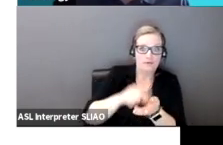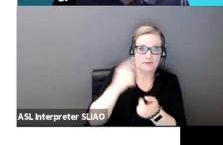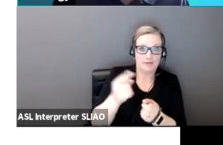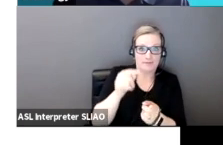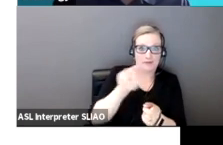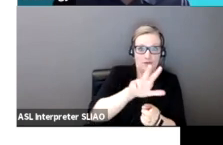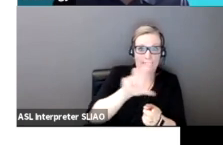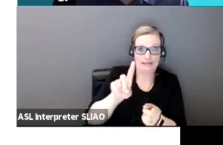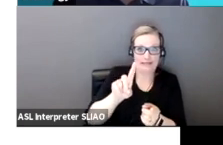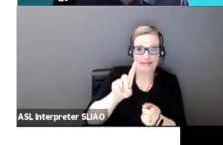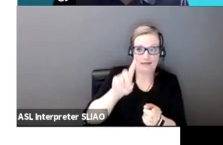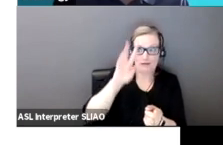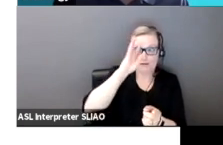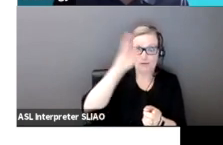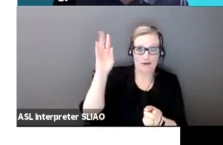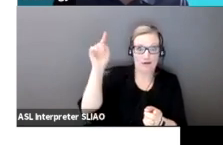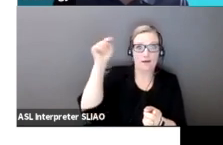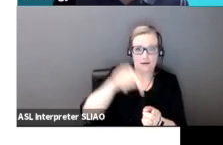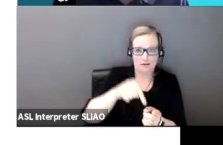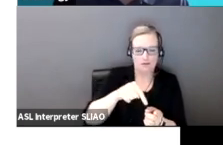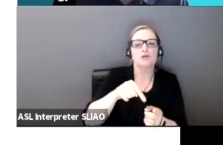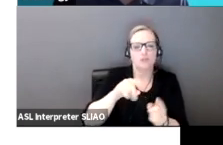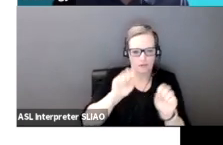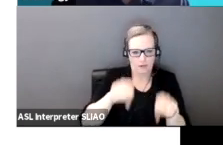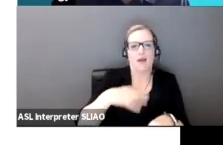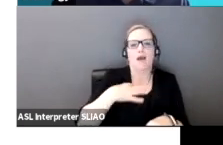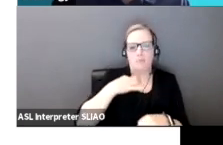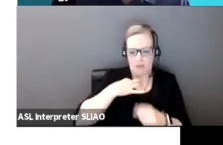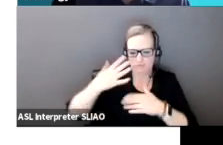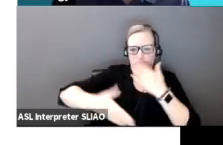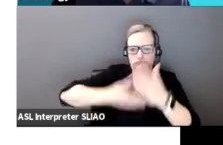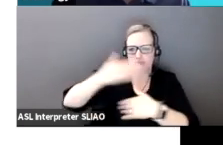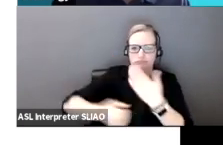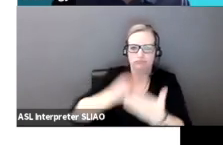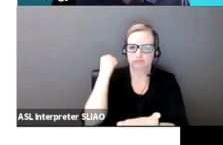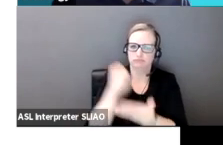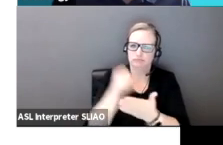patentable, and you can obtain a patent right on it. But